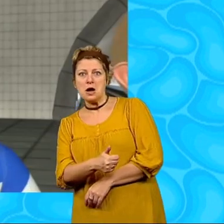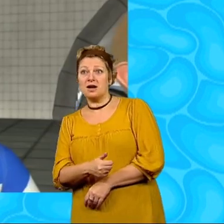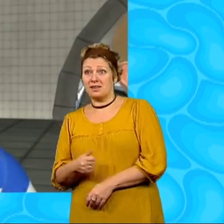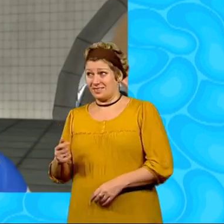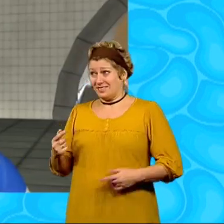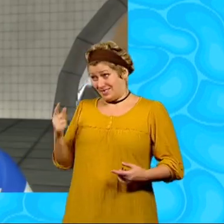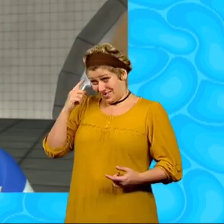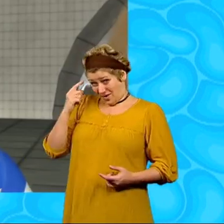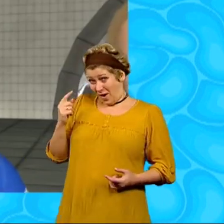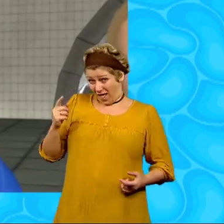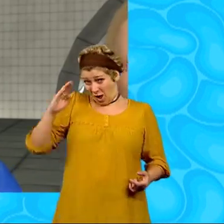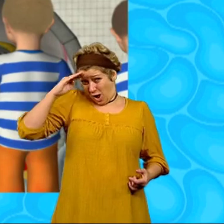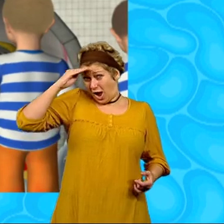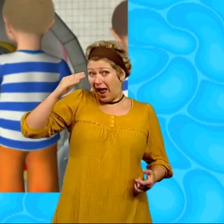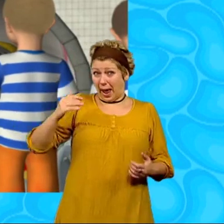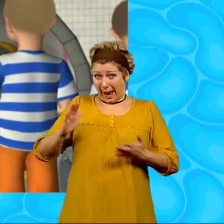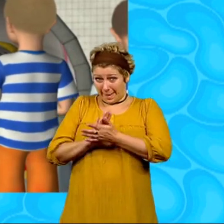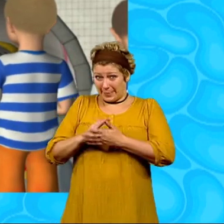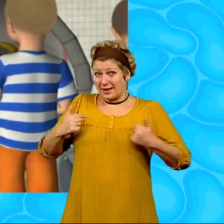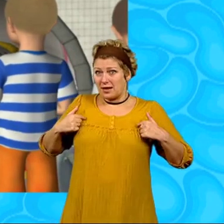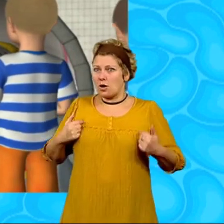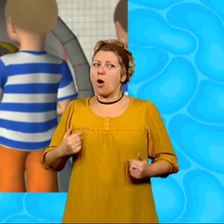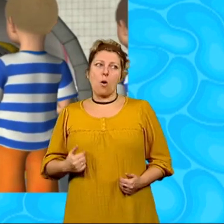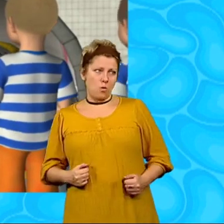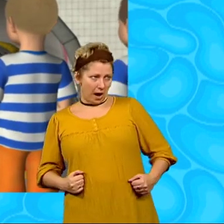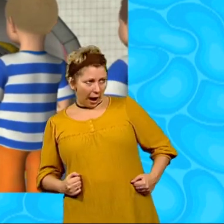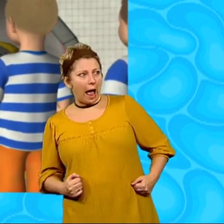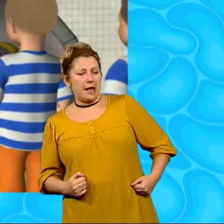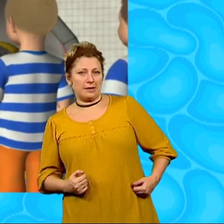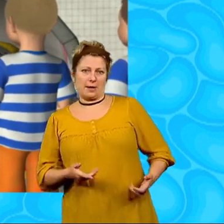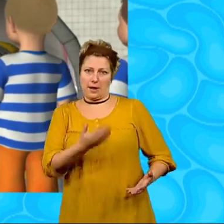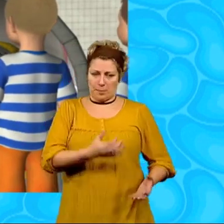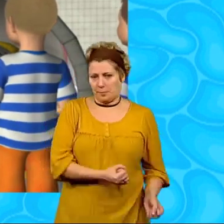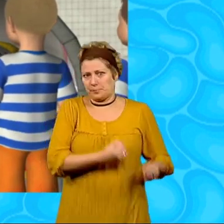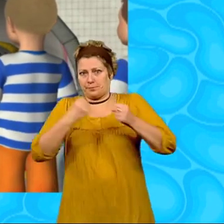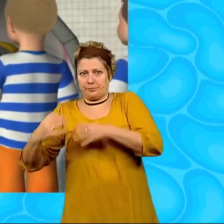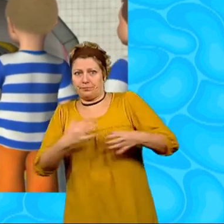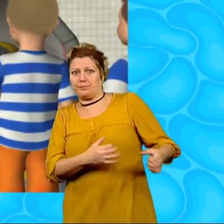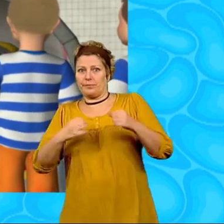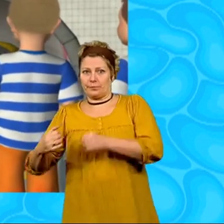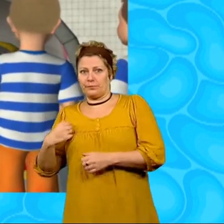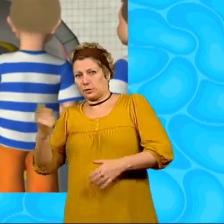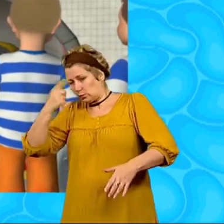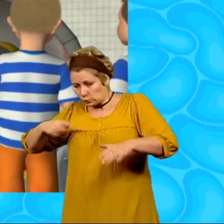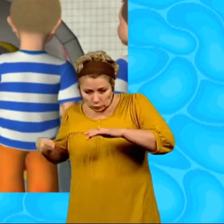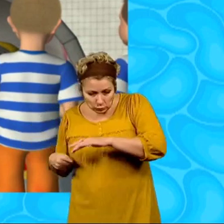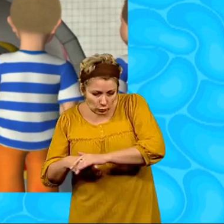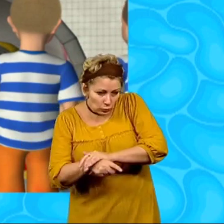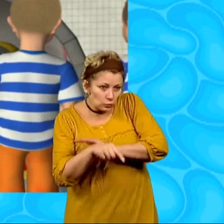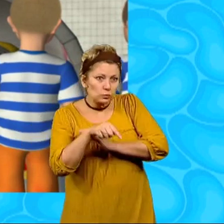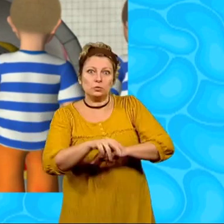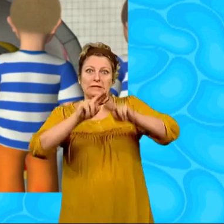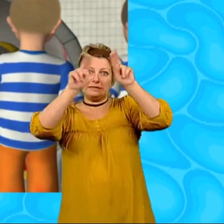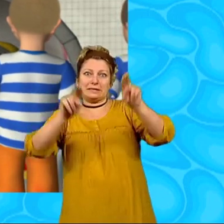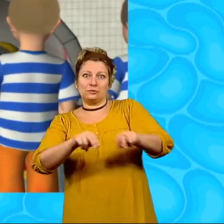Uncle Ernie will be pleased with us? He'll be delighted. Load us up and we'll take you to International Underground right